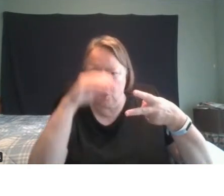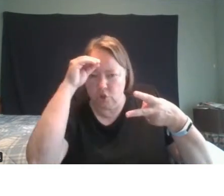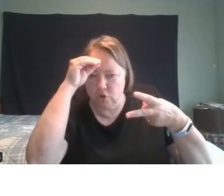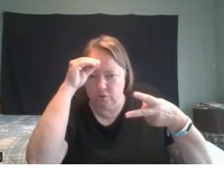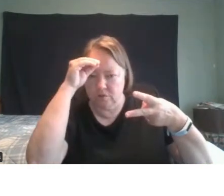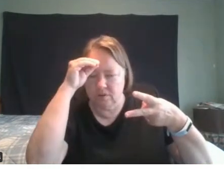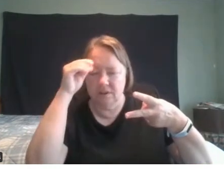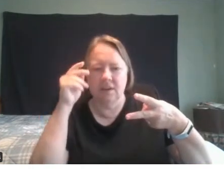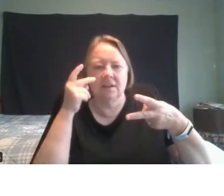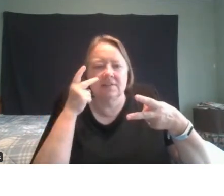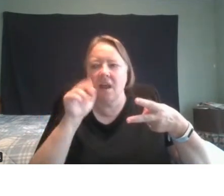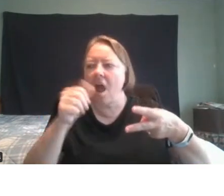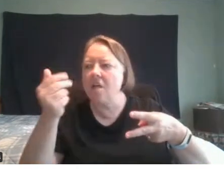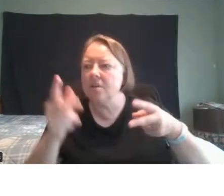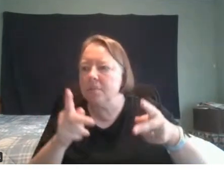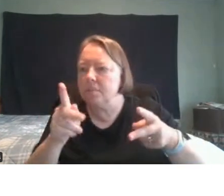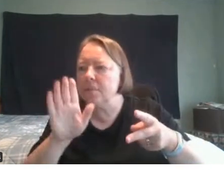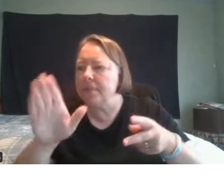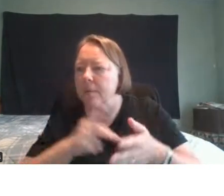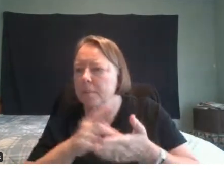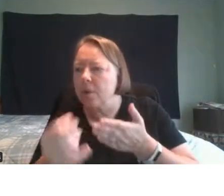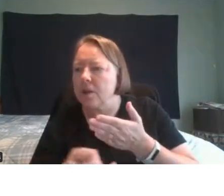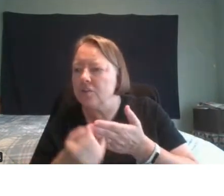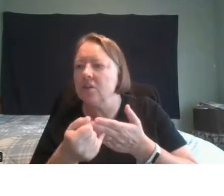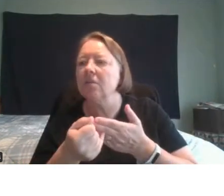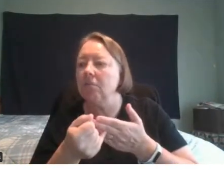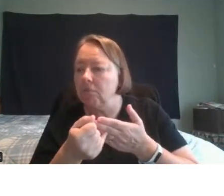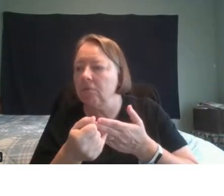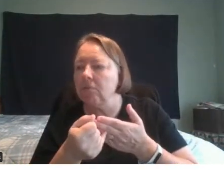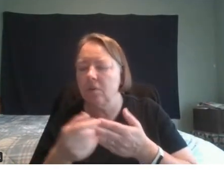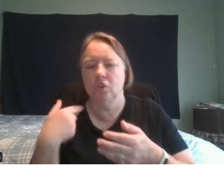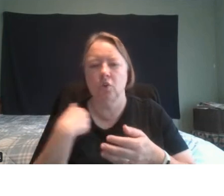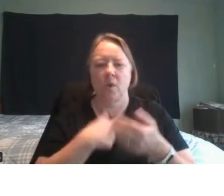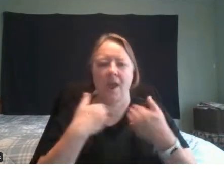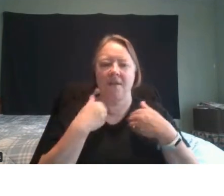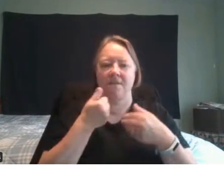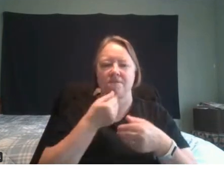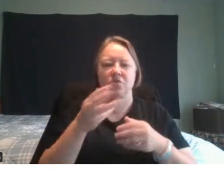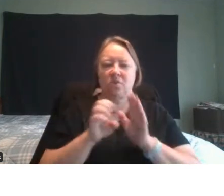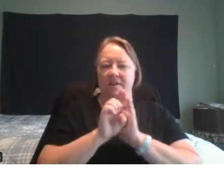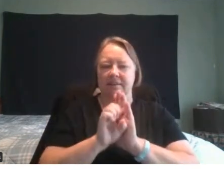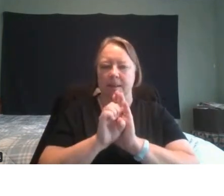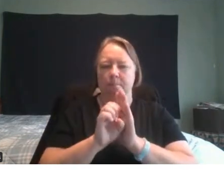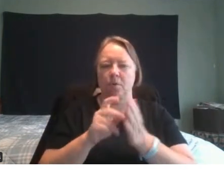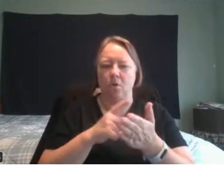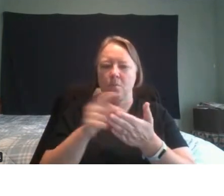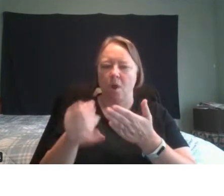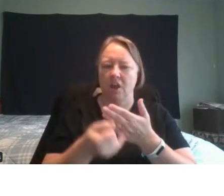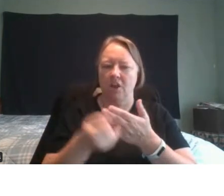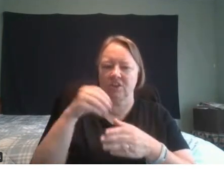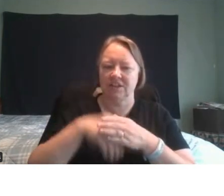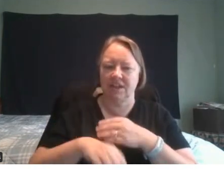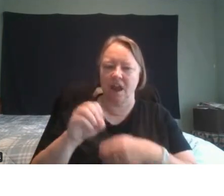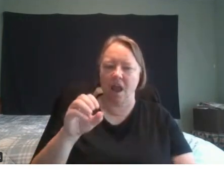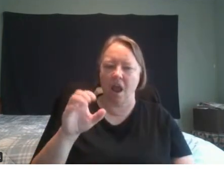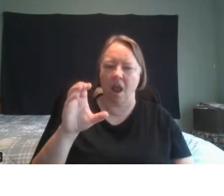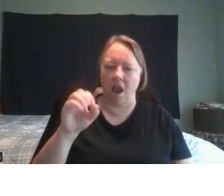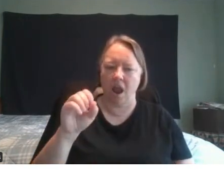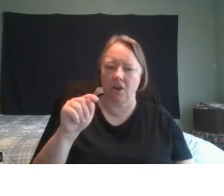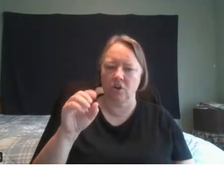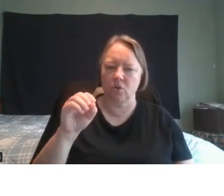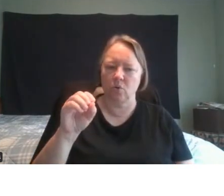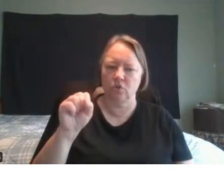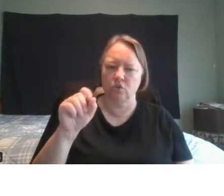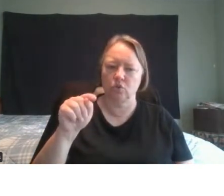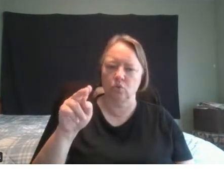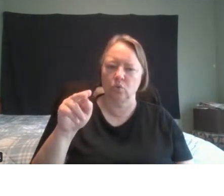others' projects. We have a couple sample projects built into OctoStudio. There's an Explore tab.